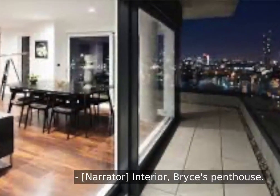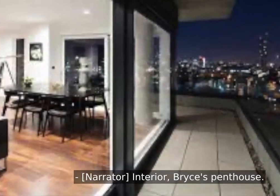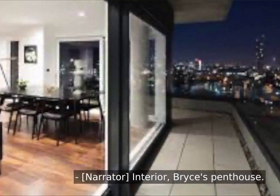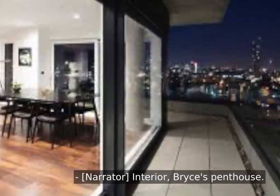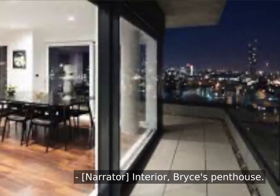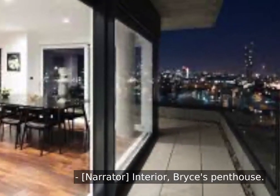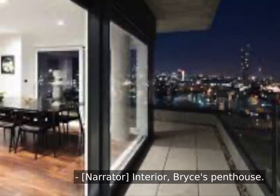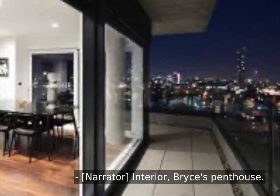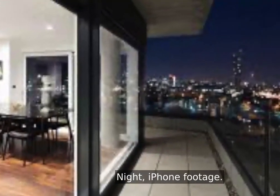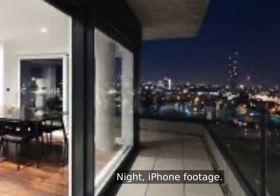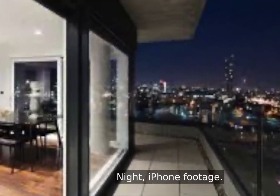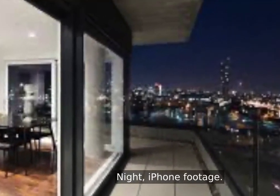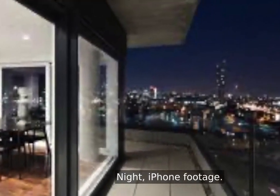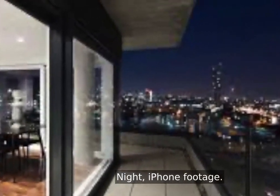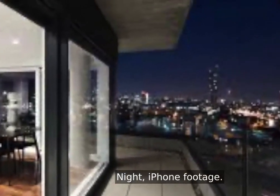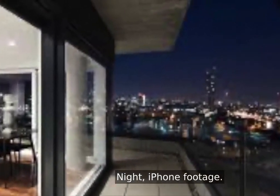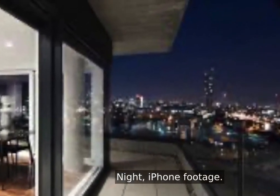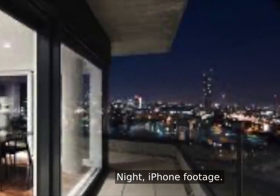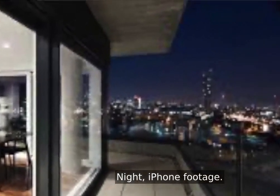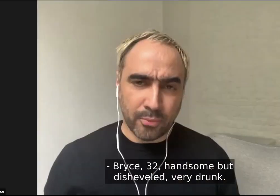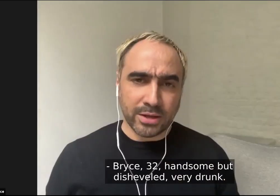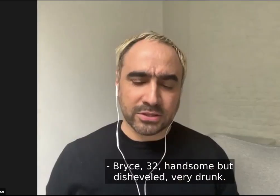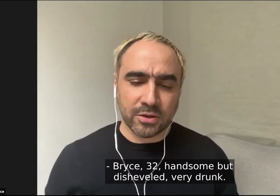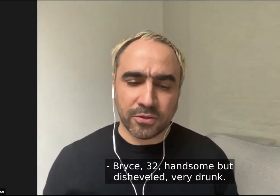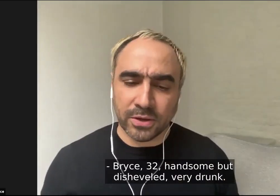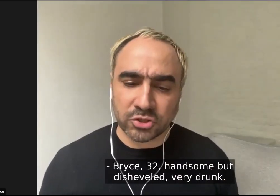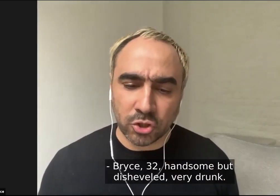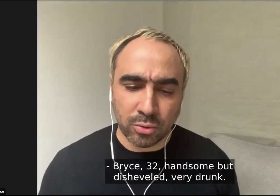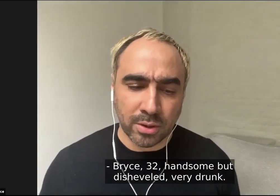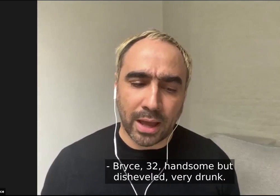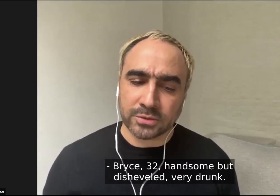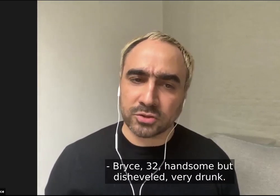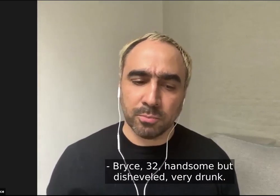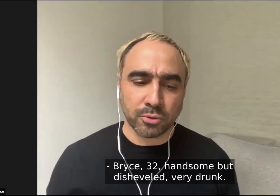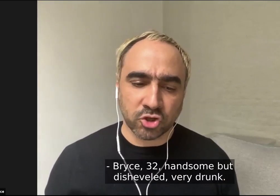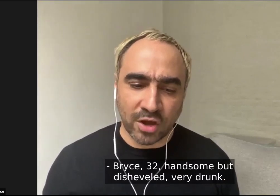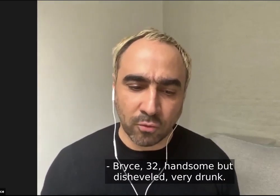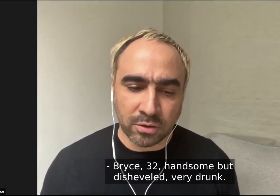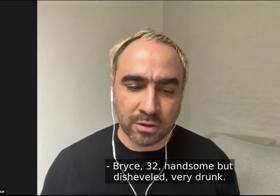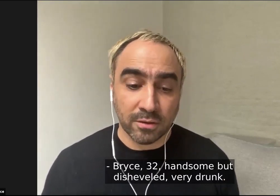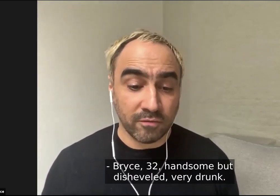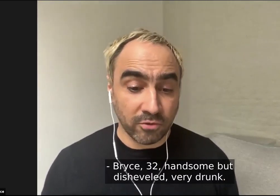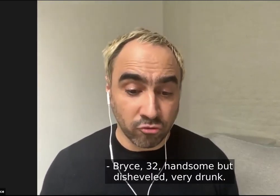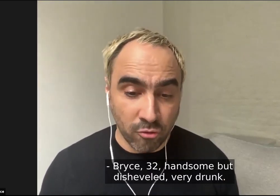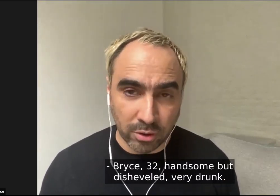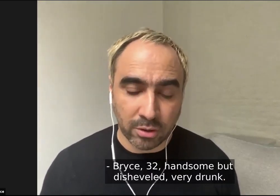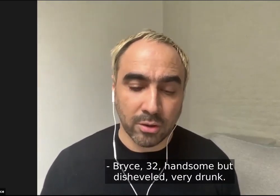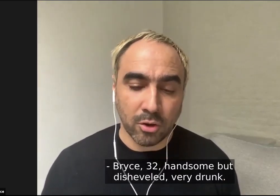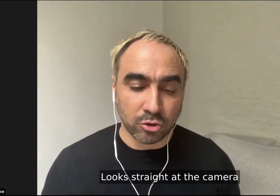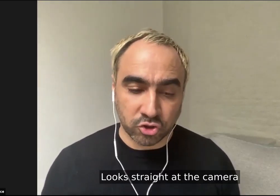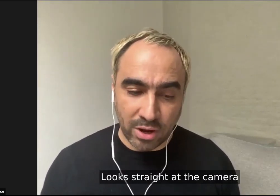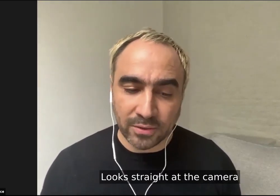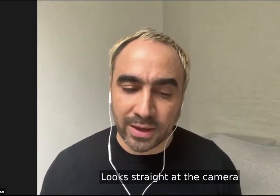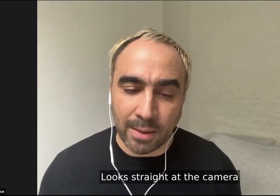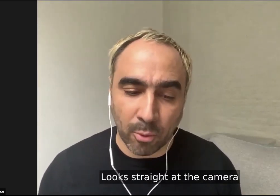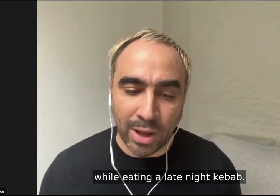Interior, Bryce's penthouse, night, iPhone footage. Bryce, 32, handsome but dishevelled, very drunk,